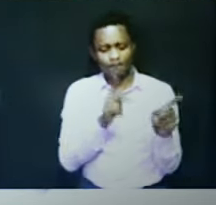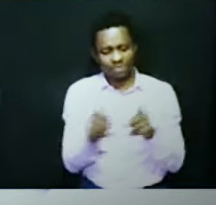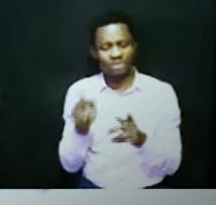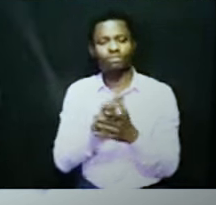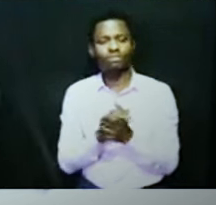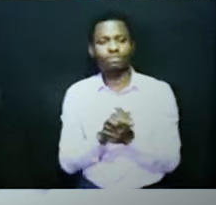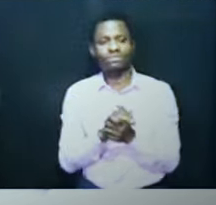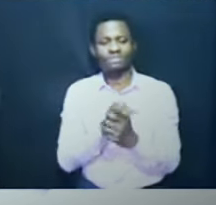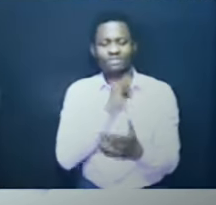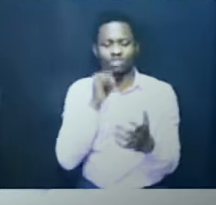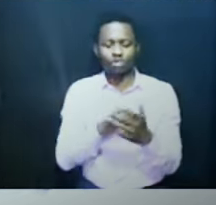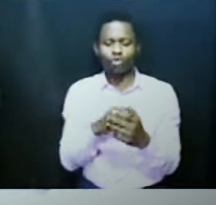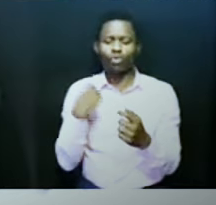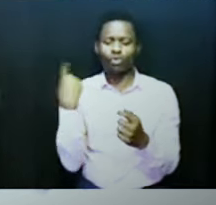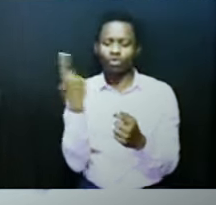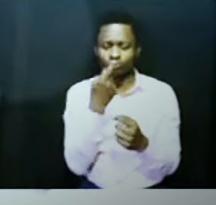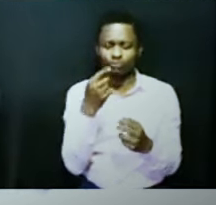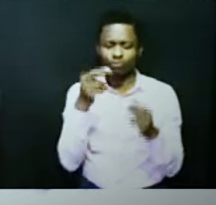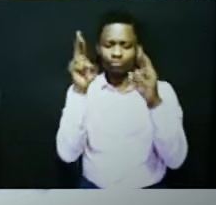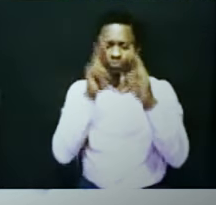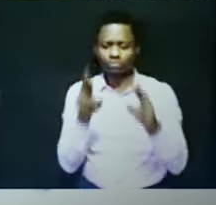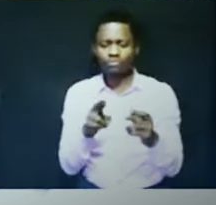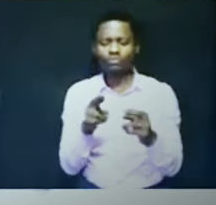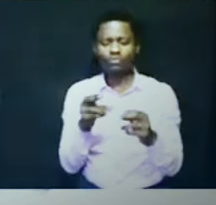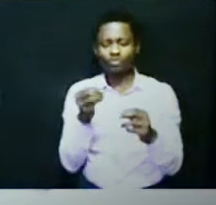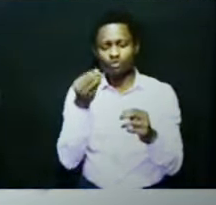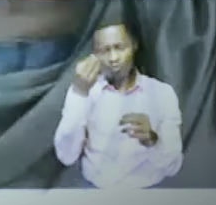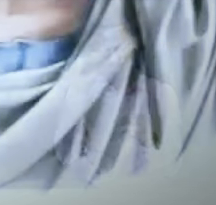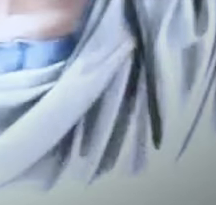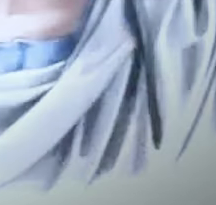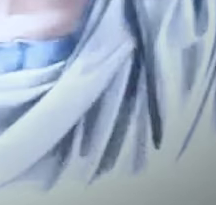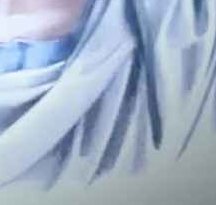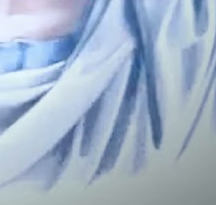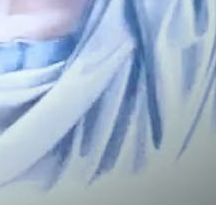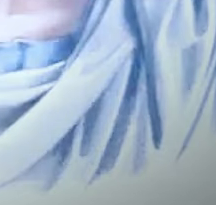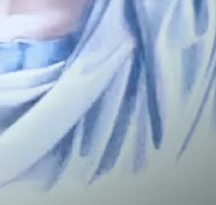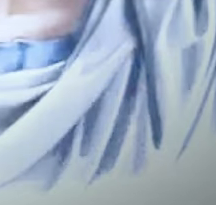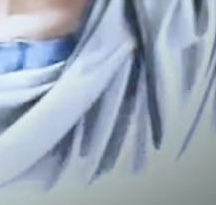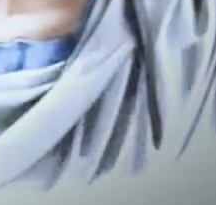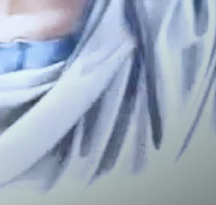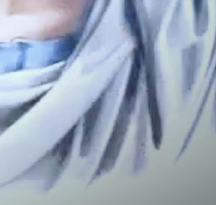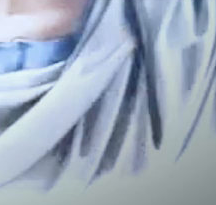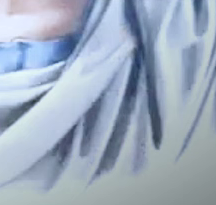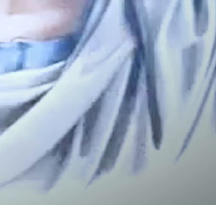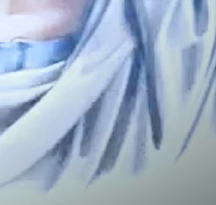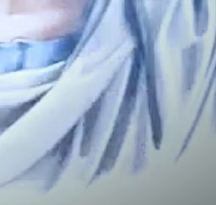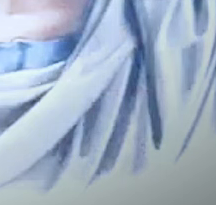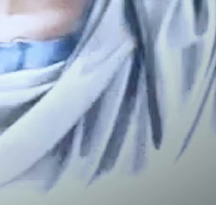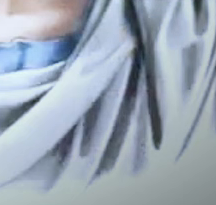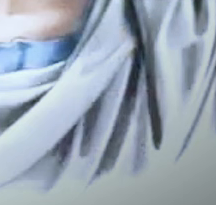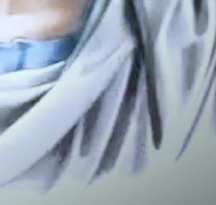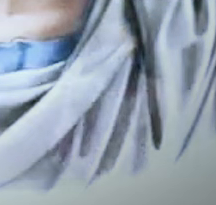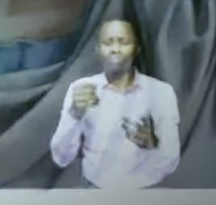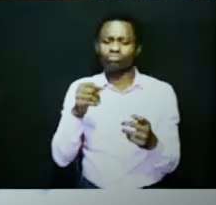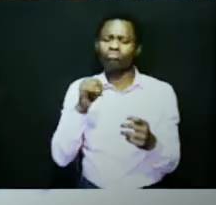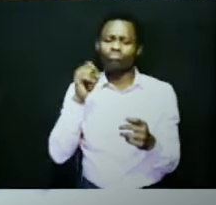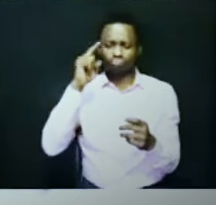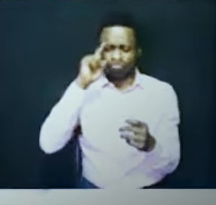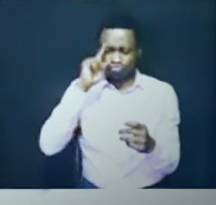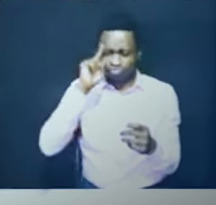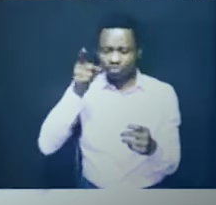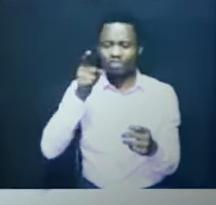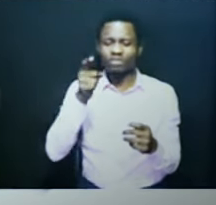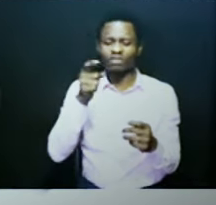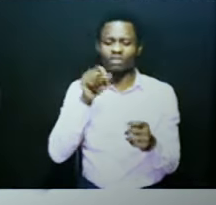It is always the result of high intention, sincere effort, and intelligent execution.